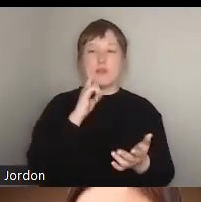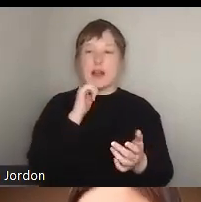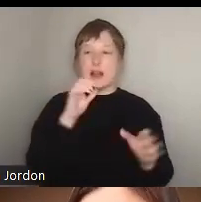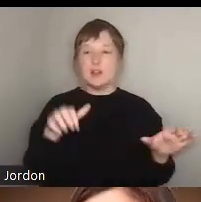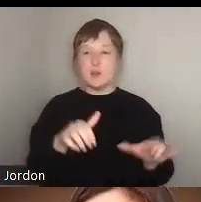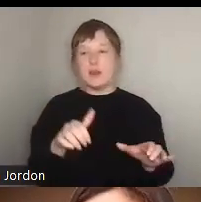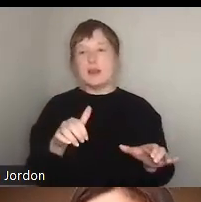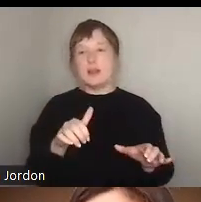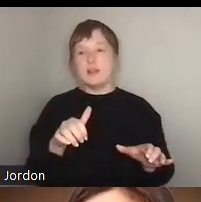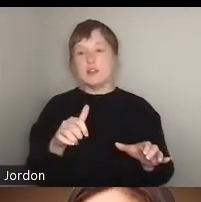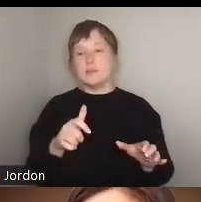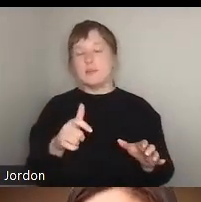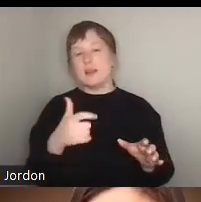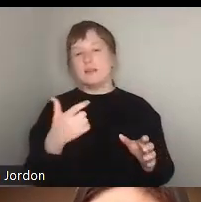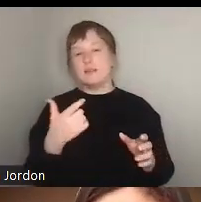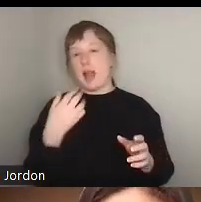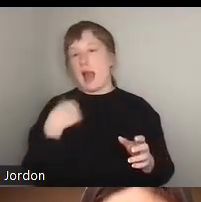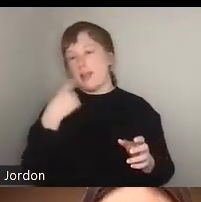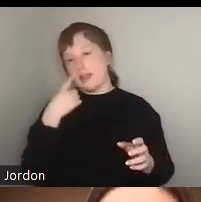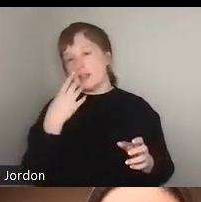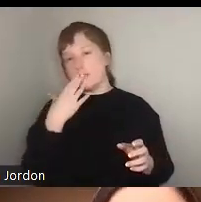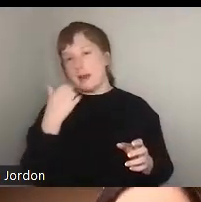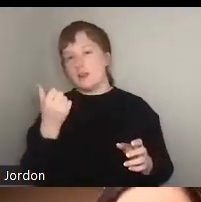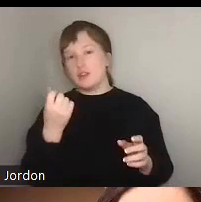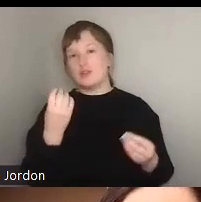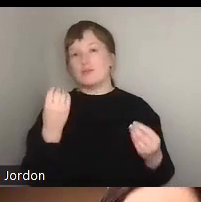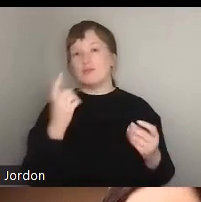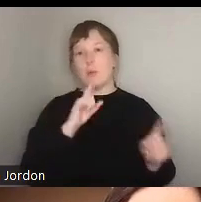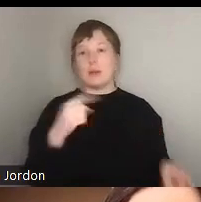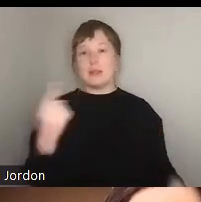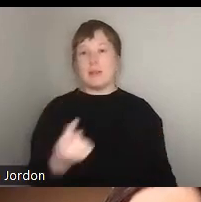side of caution, in my opinion.